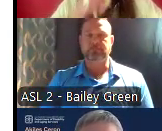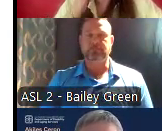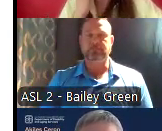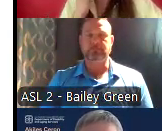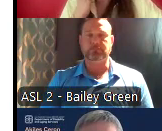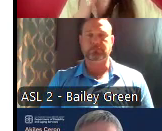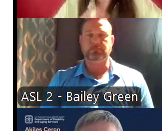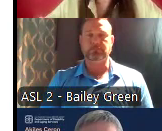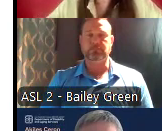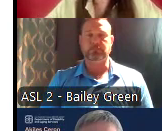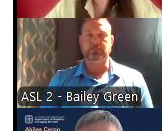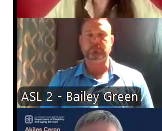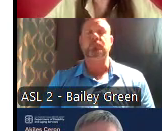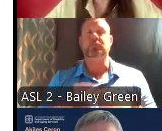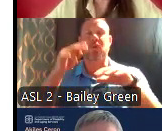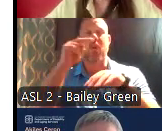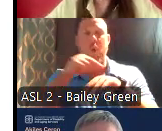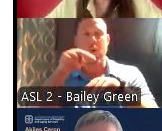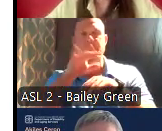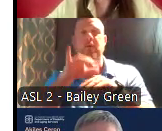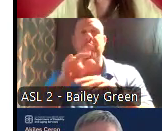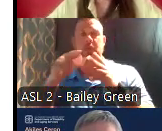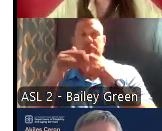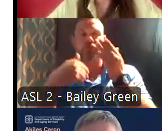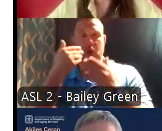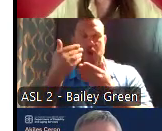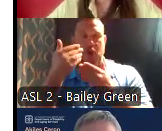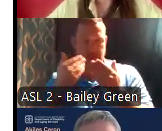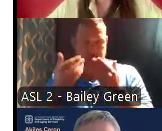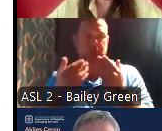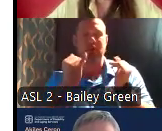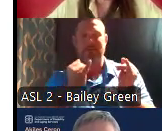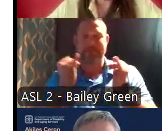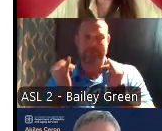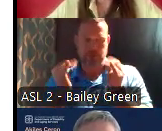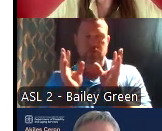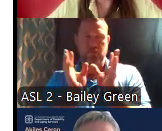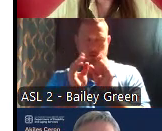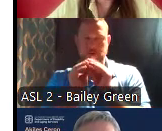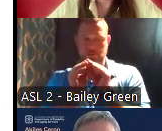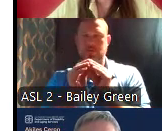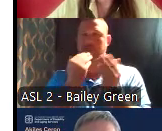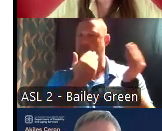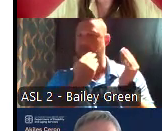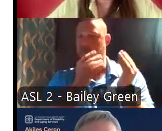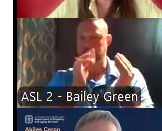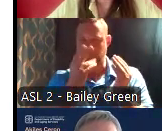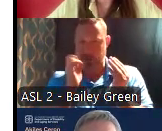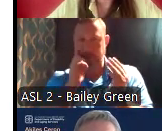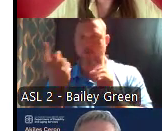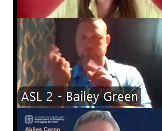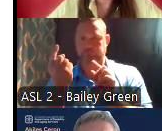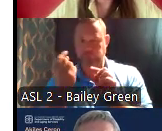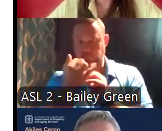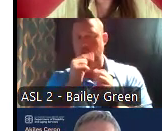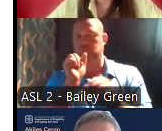So just as an overview, the process that's been followed in our individual subcommittees has been, thank you to Jackie for coming to our subcommittee works and